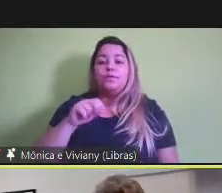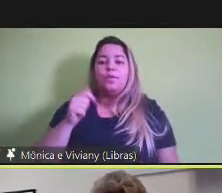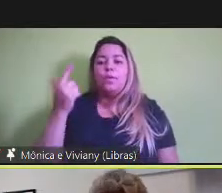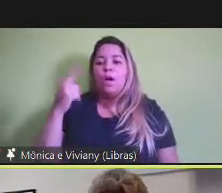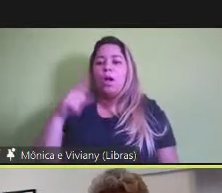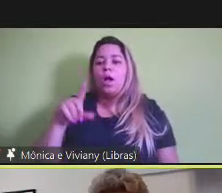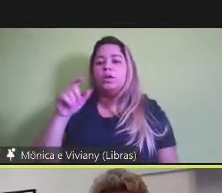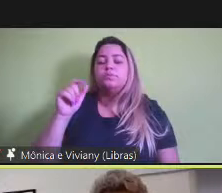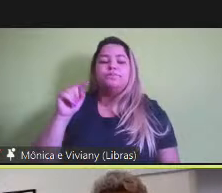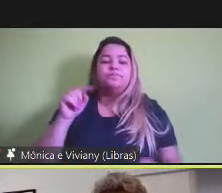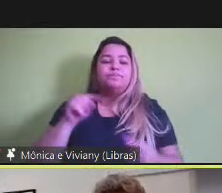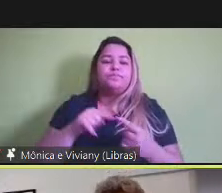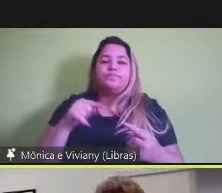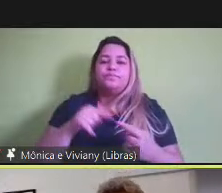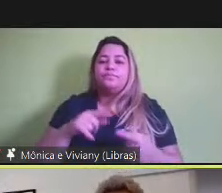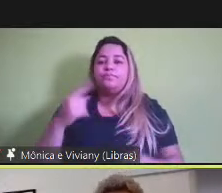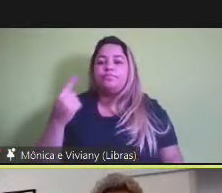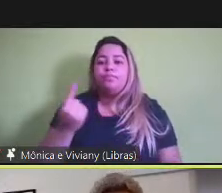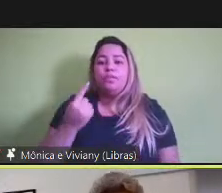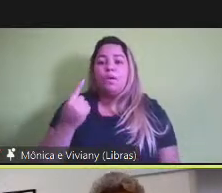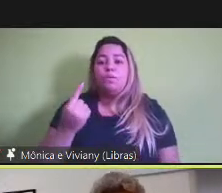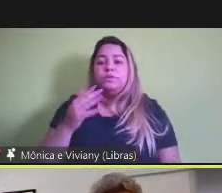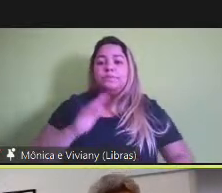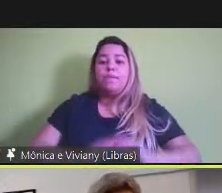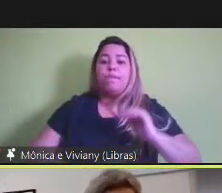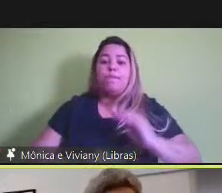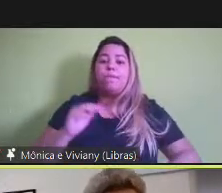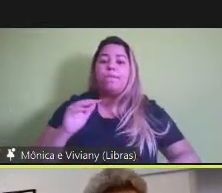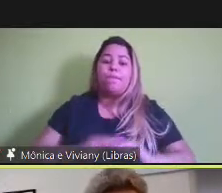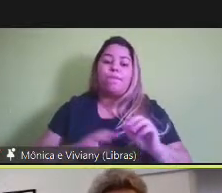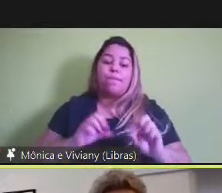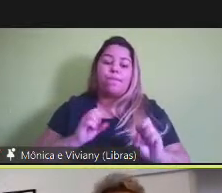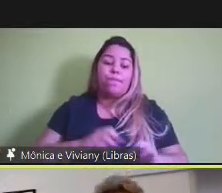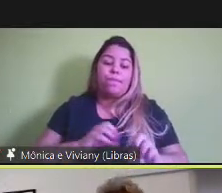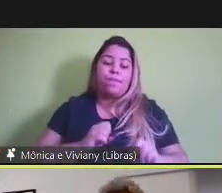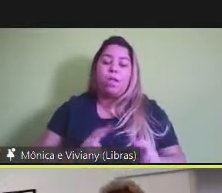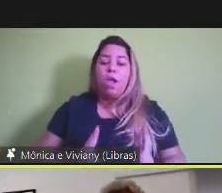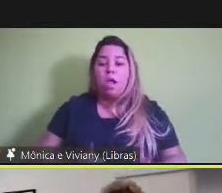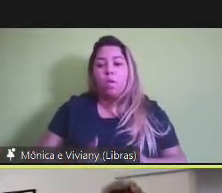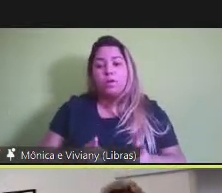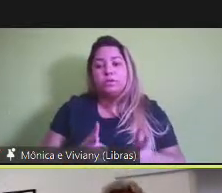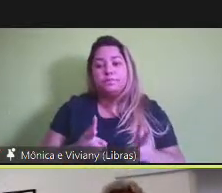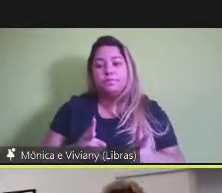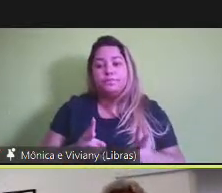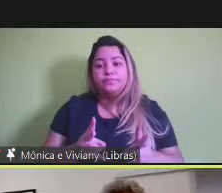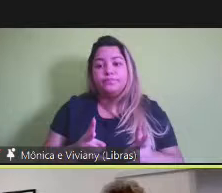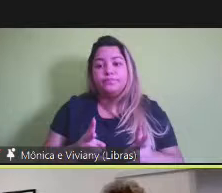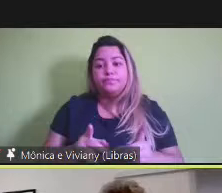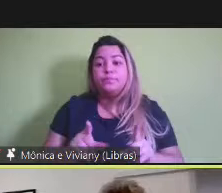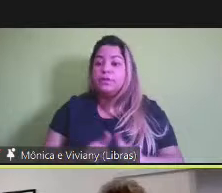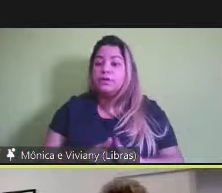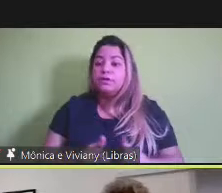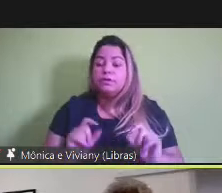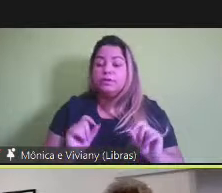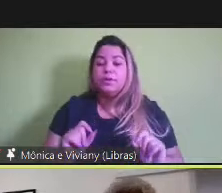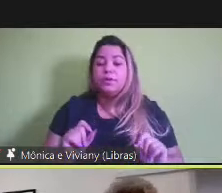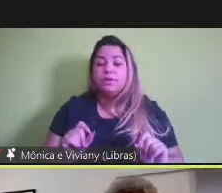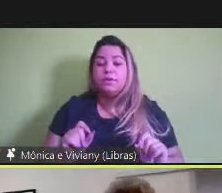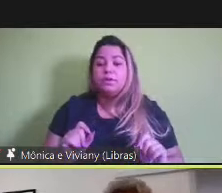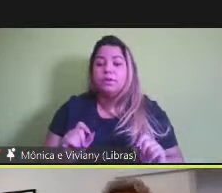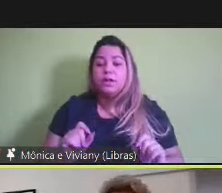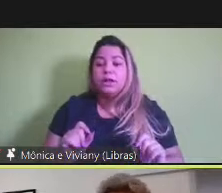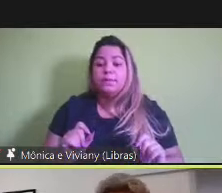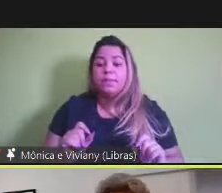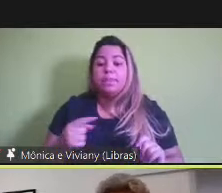goes for all areas. We have a uni-professional education. The permanent education is basically